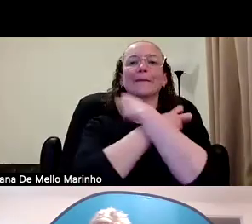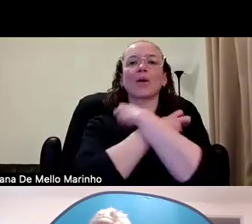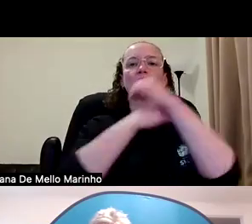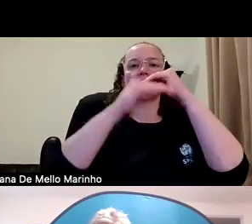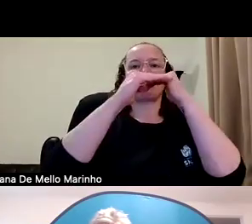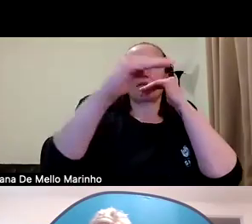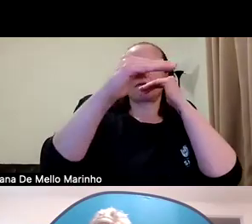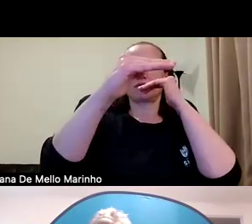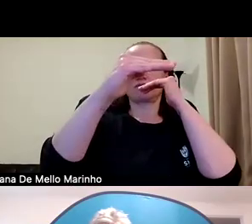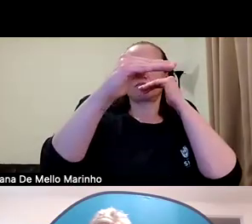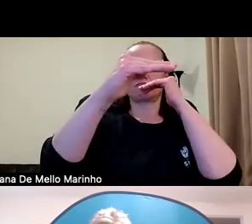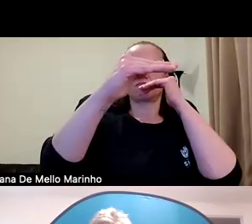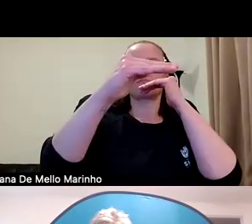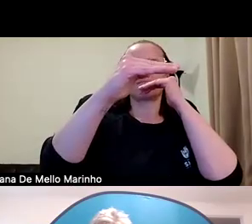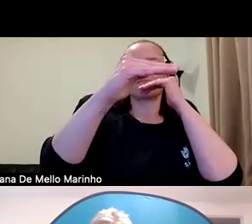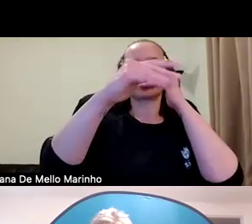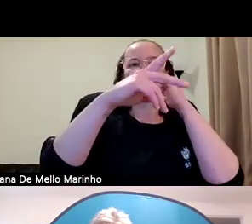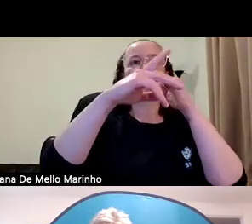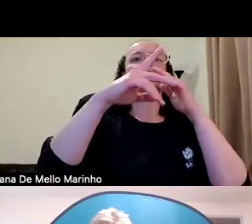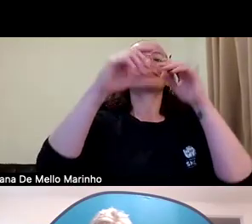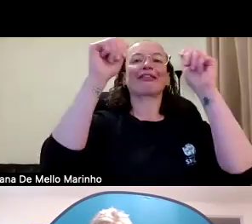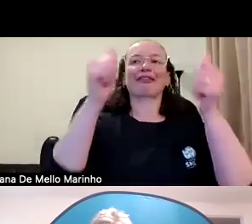what happens is the bone